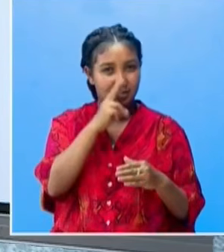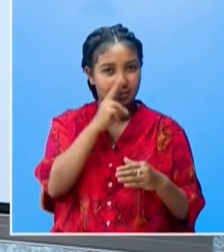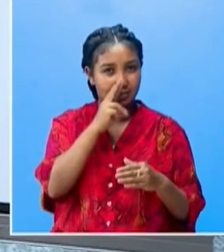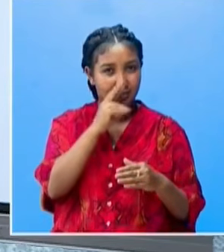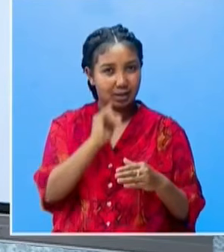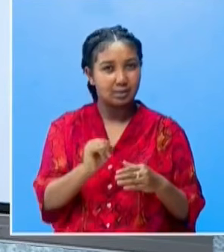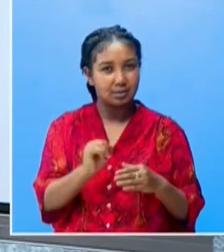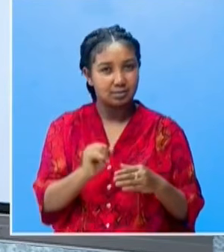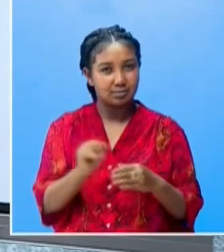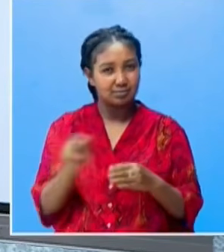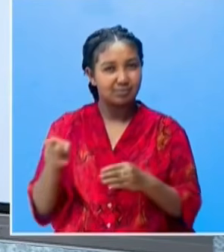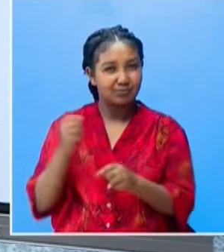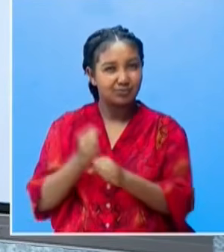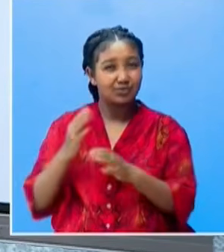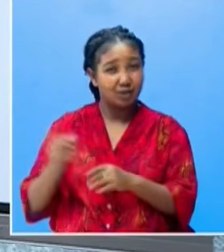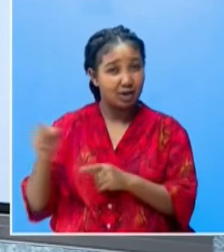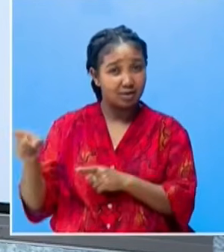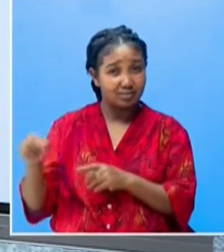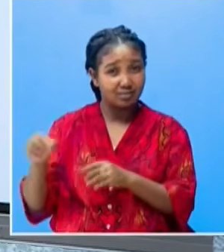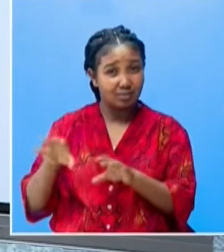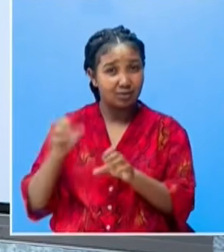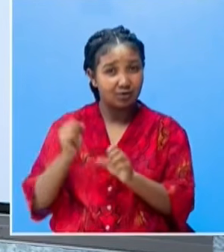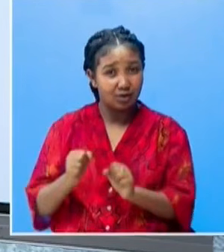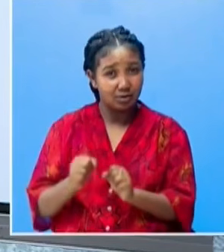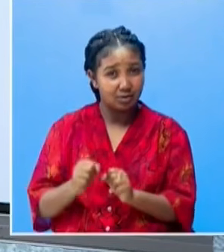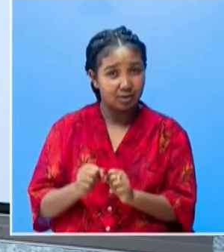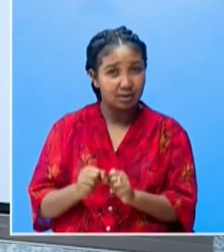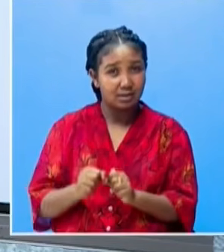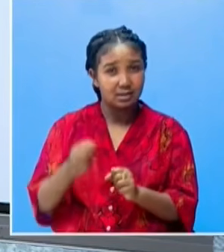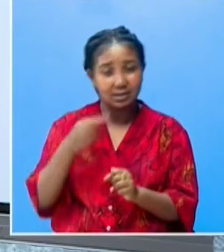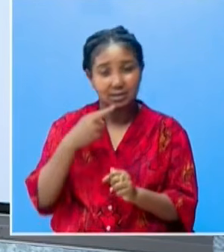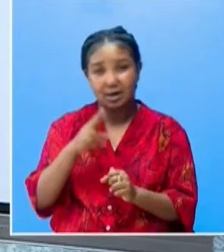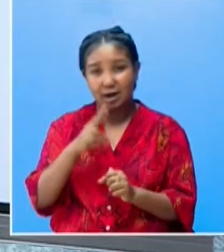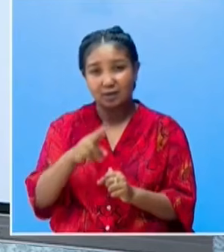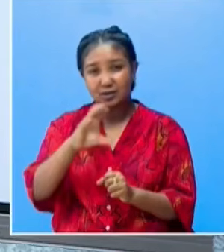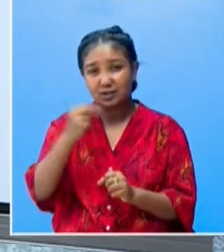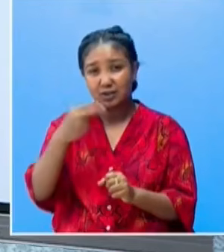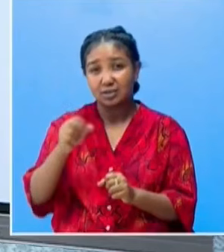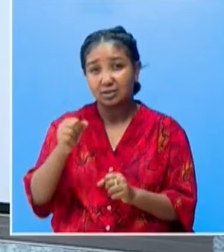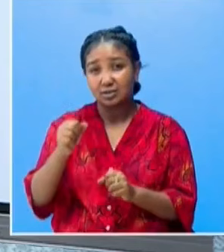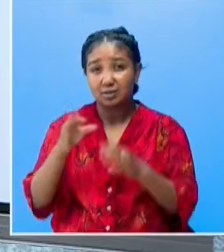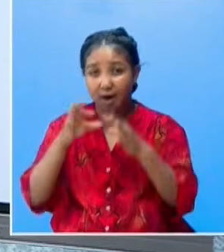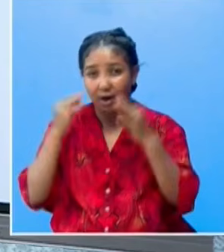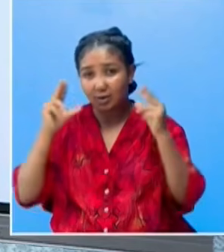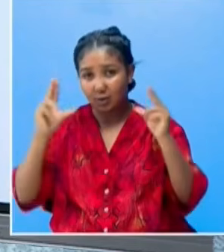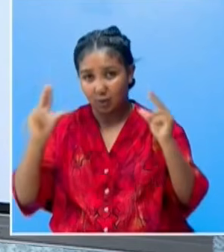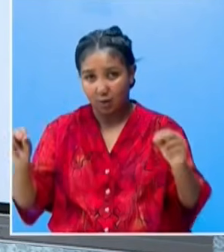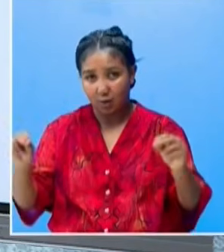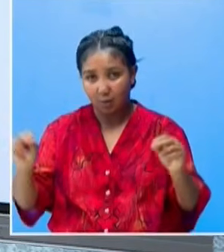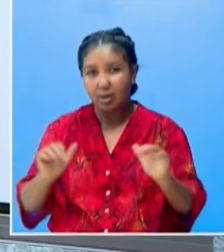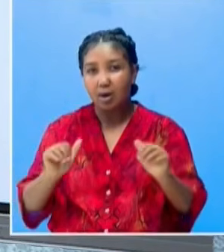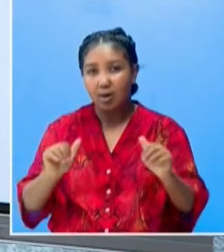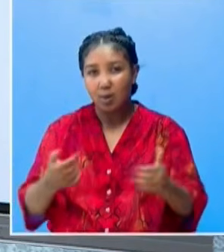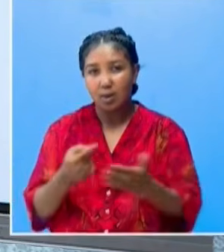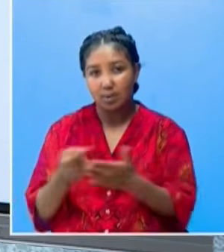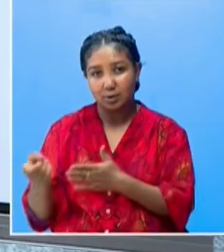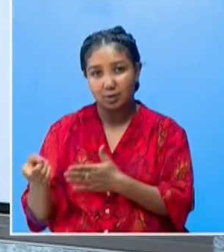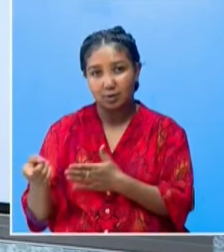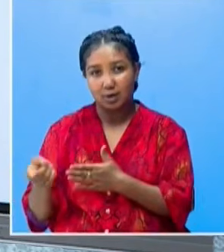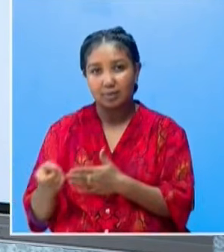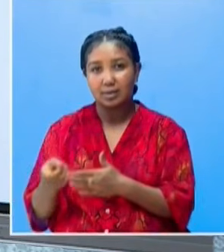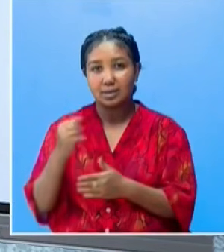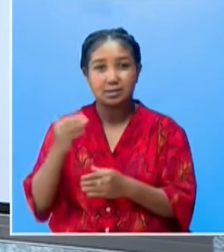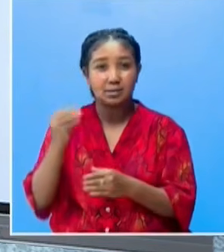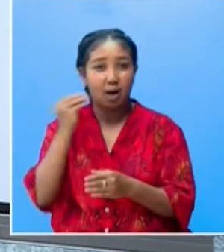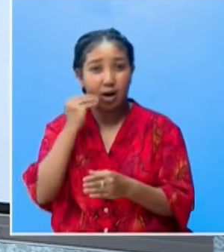is performing this action? Does the rat chase the cat? No. How about this one? Is